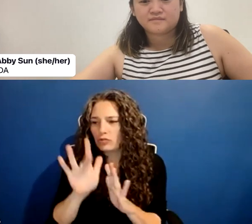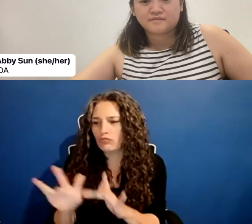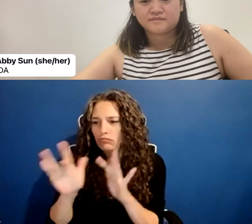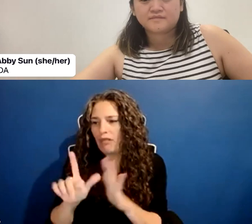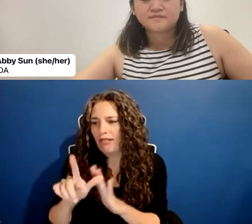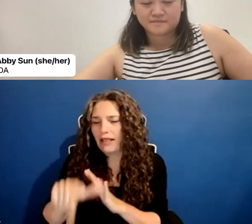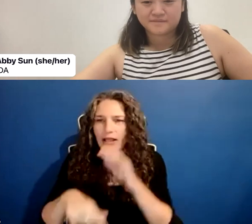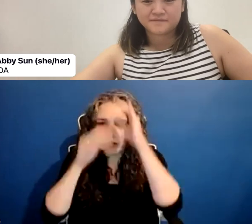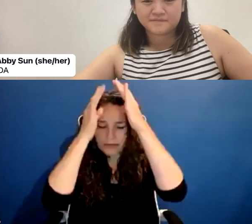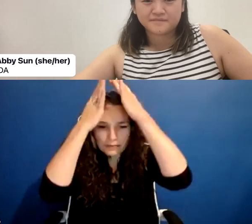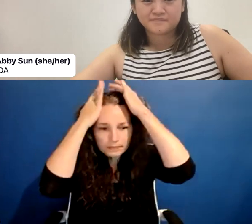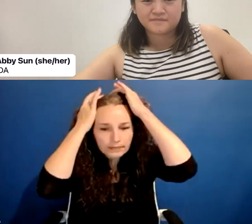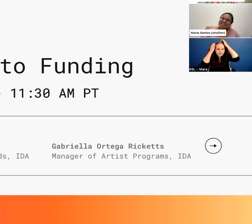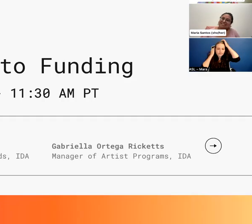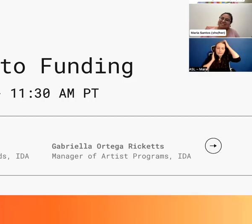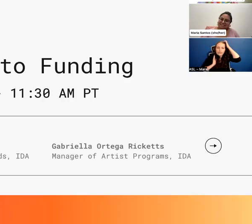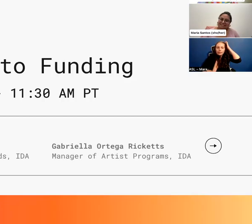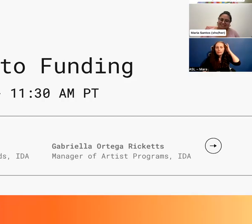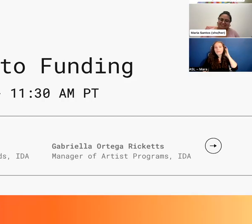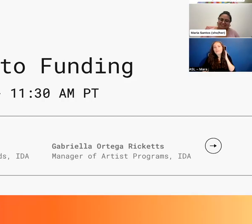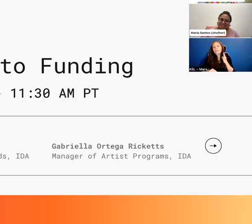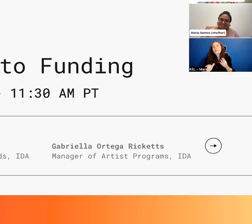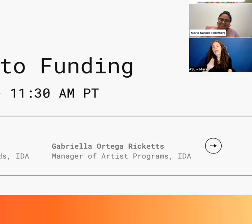Abby, would you like to begin the slideshow?